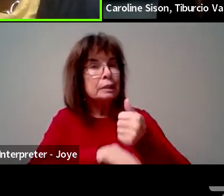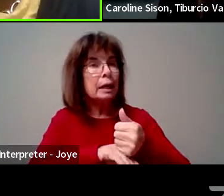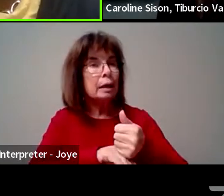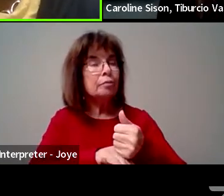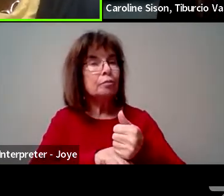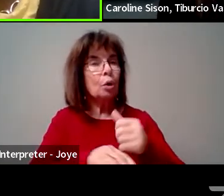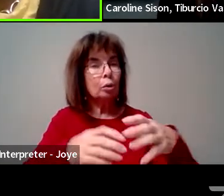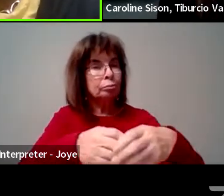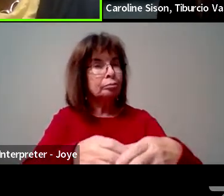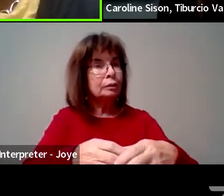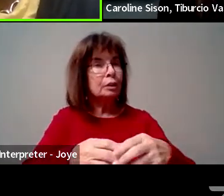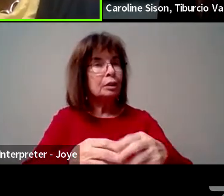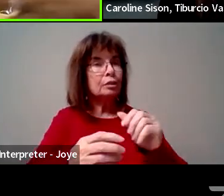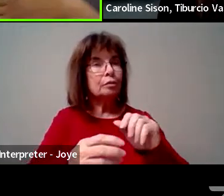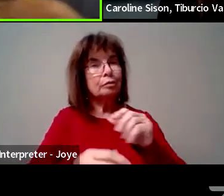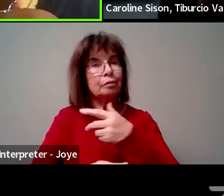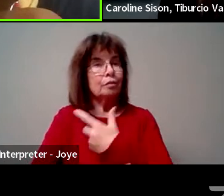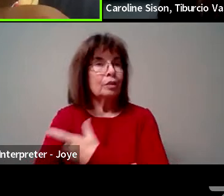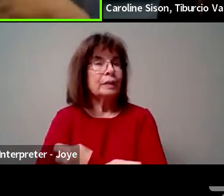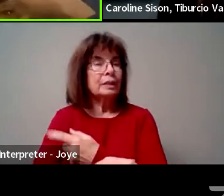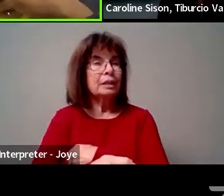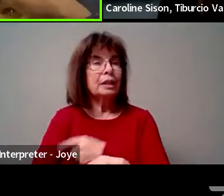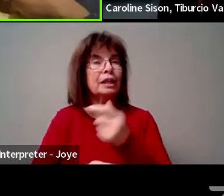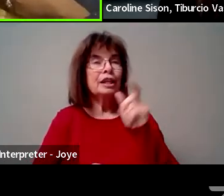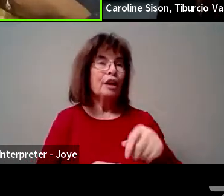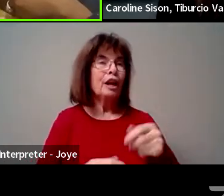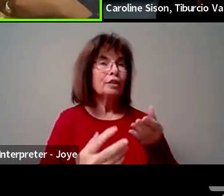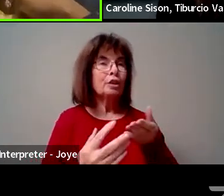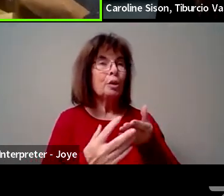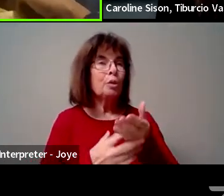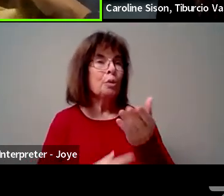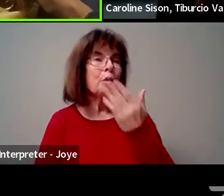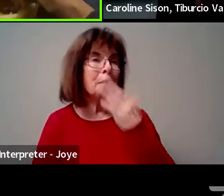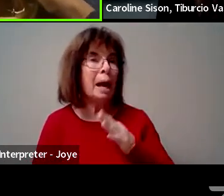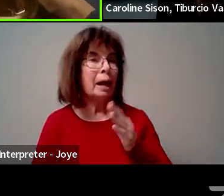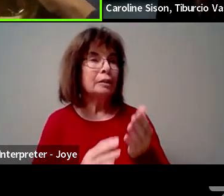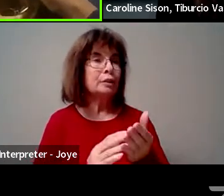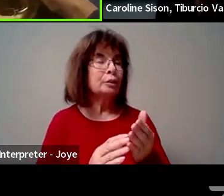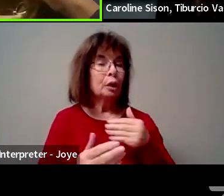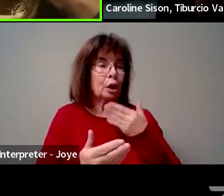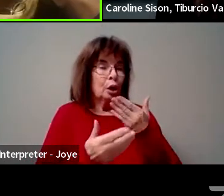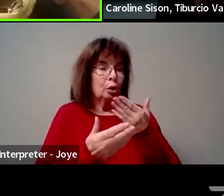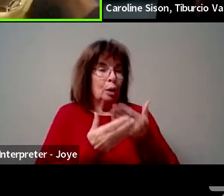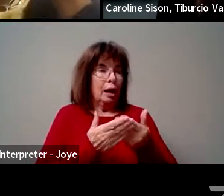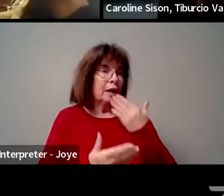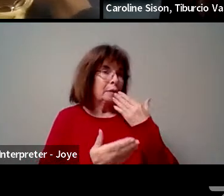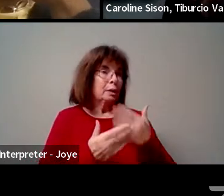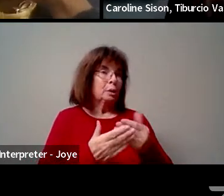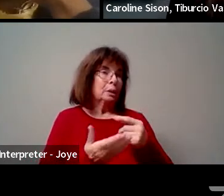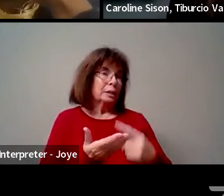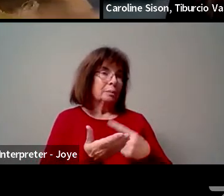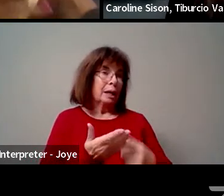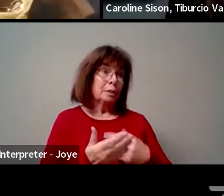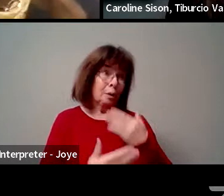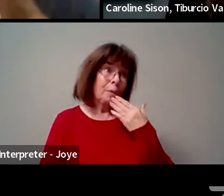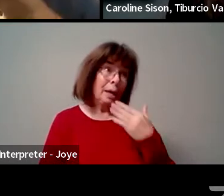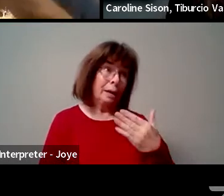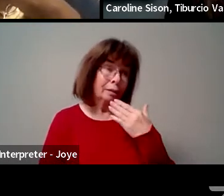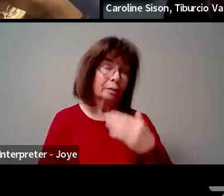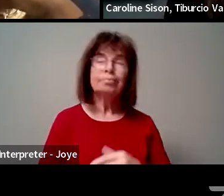know, you have to go through the bad to get to the good sometimes. So thank you. Yeah,